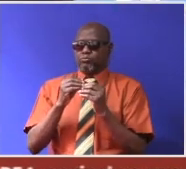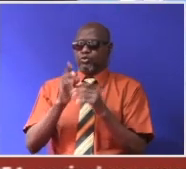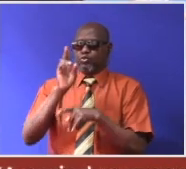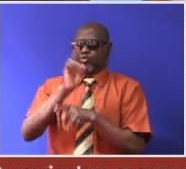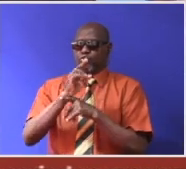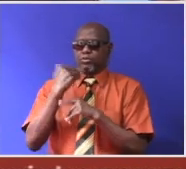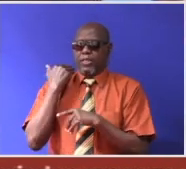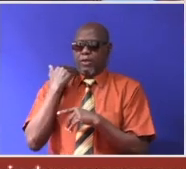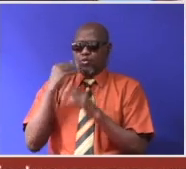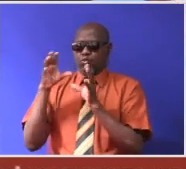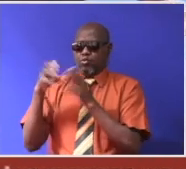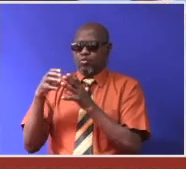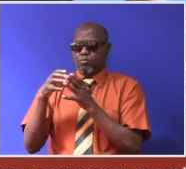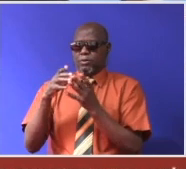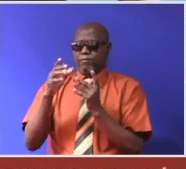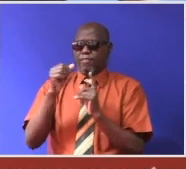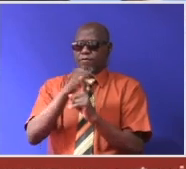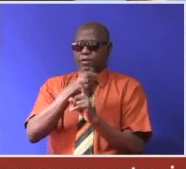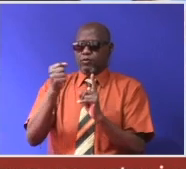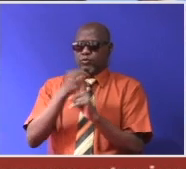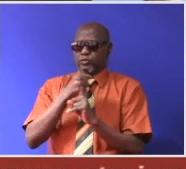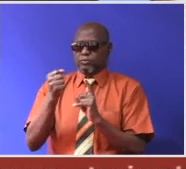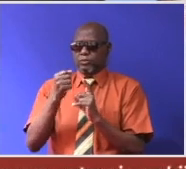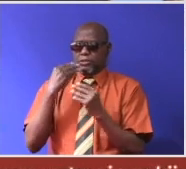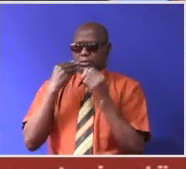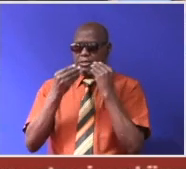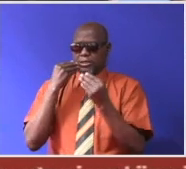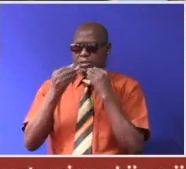mete out violence and harass members of the public.